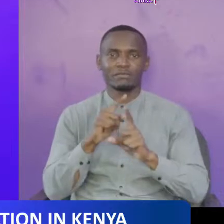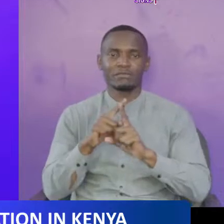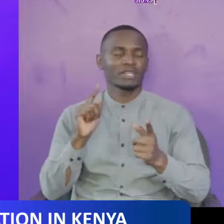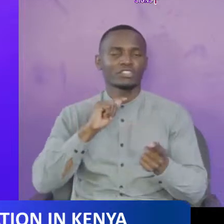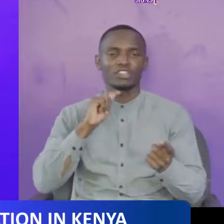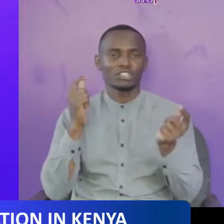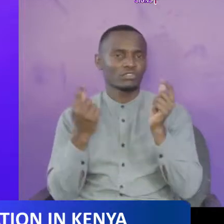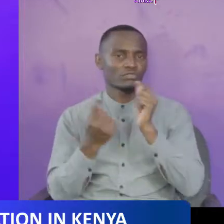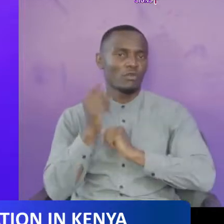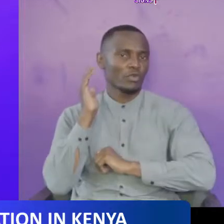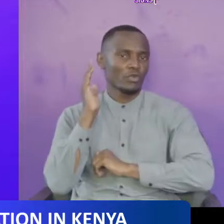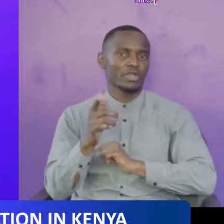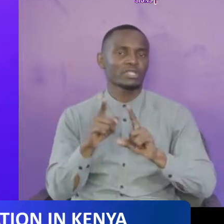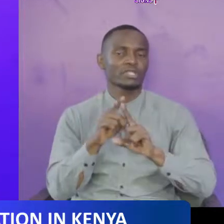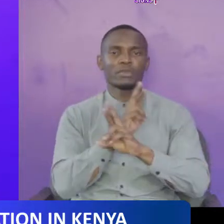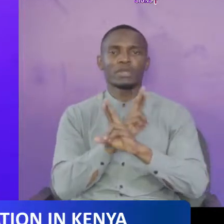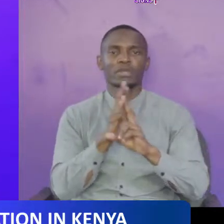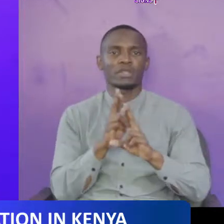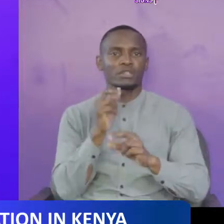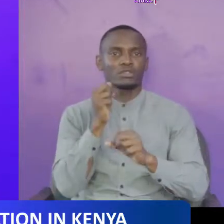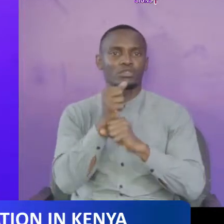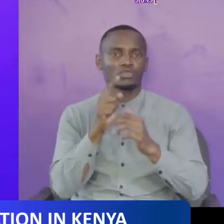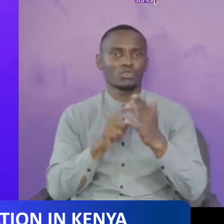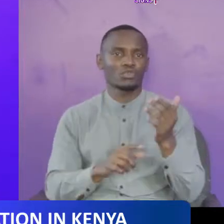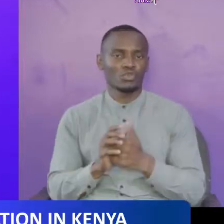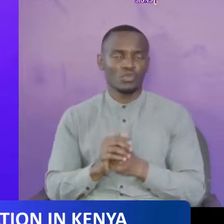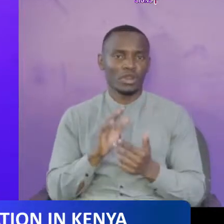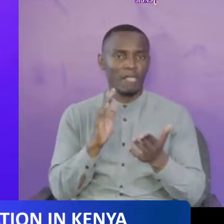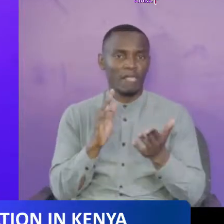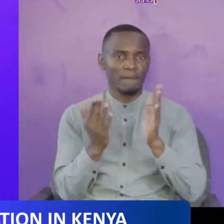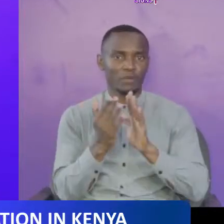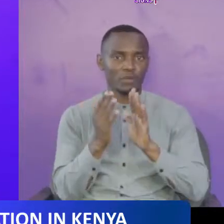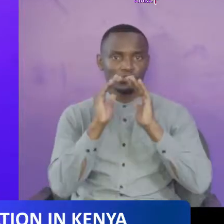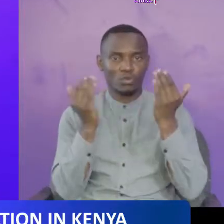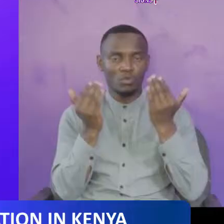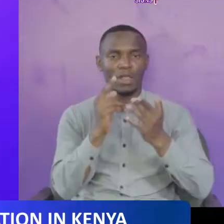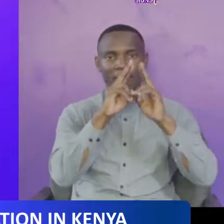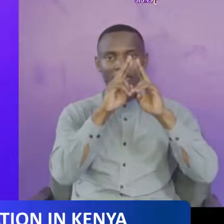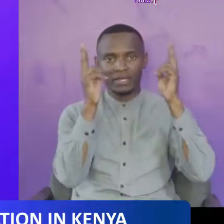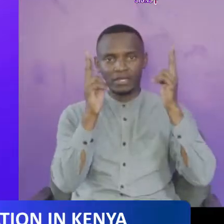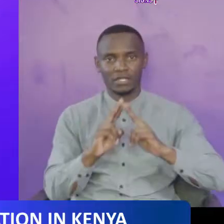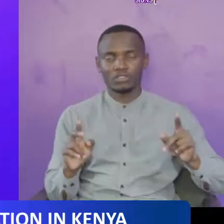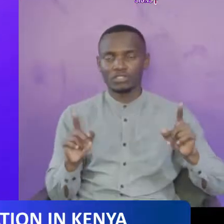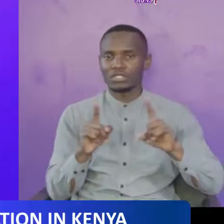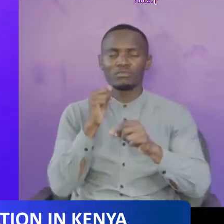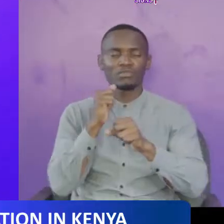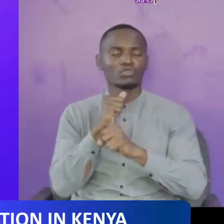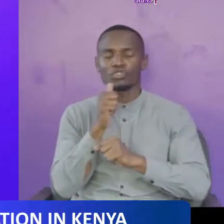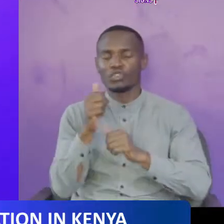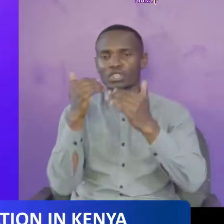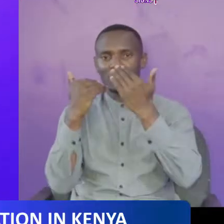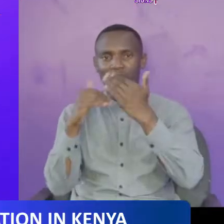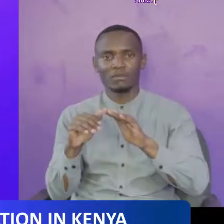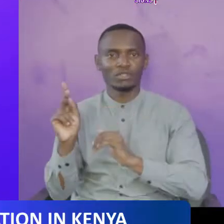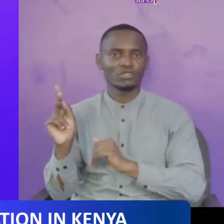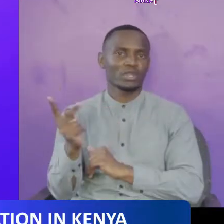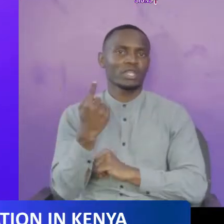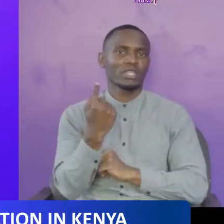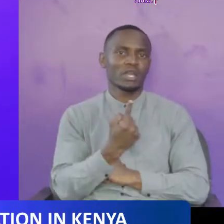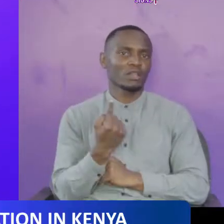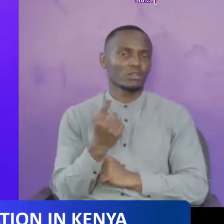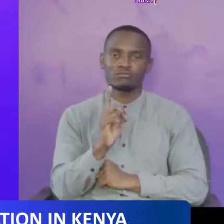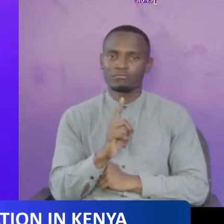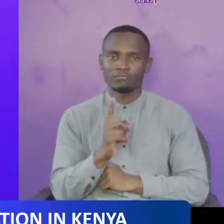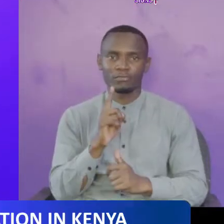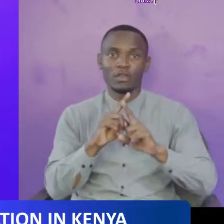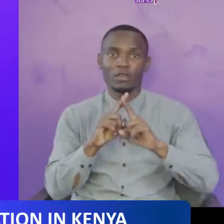ready to face the world internationally. And don't limit yourself to Kenya. Don't limit yourself to where you are at. God has great